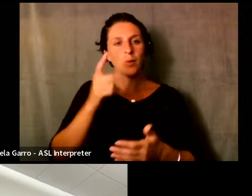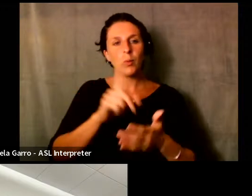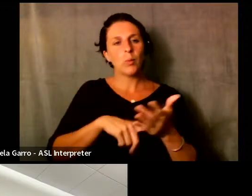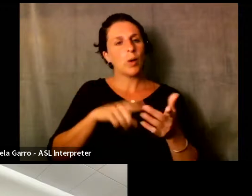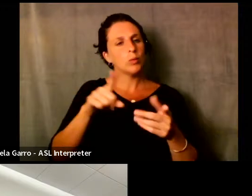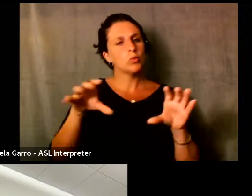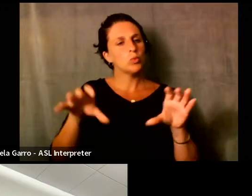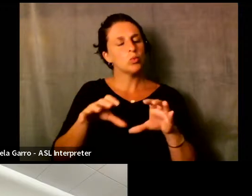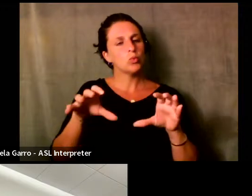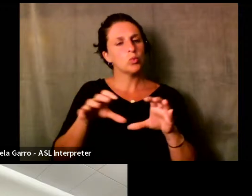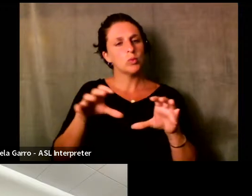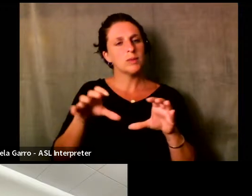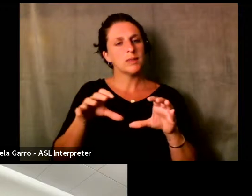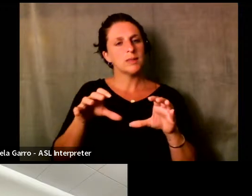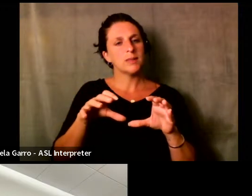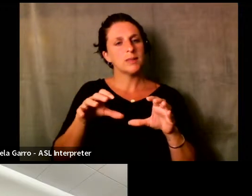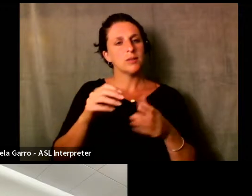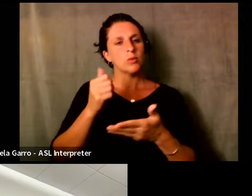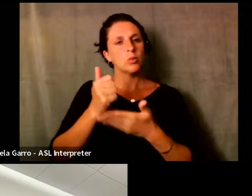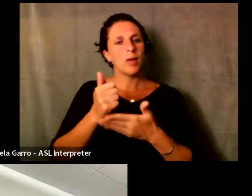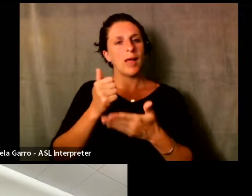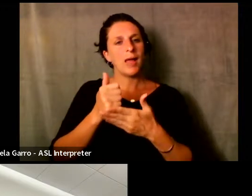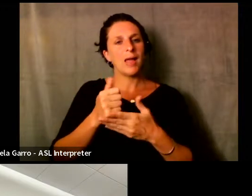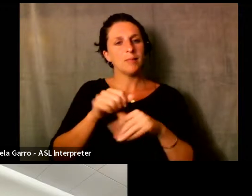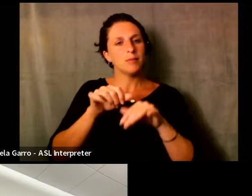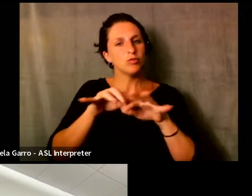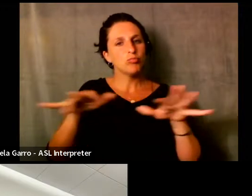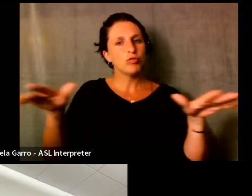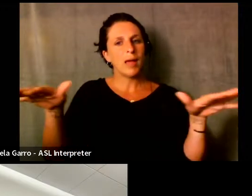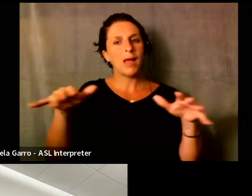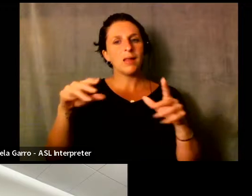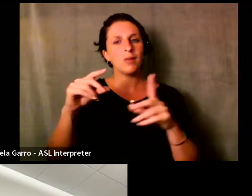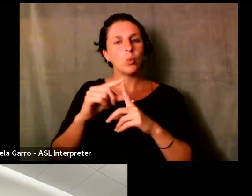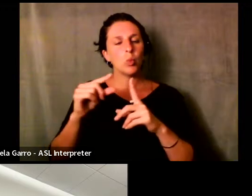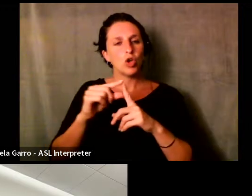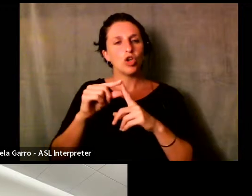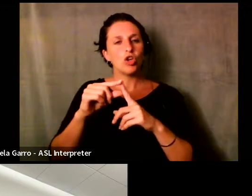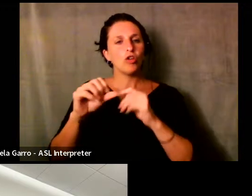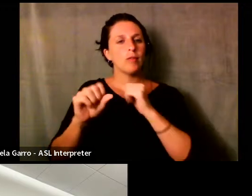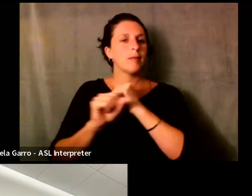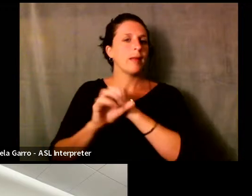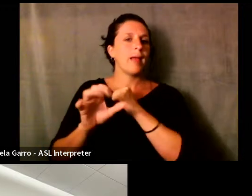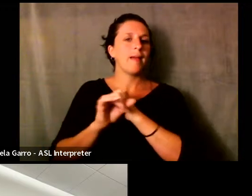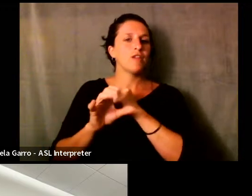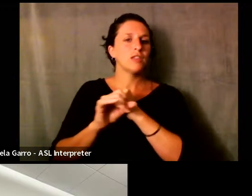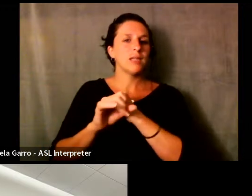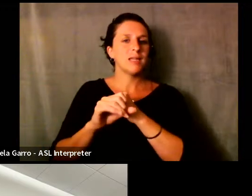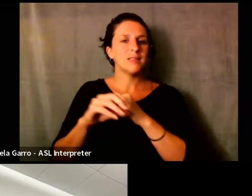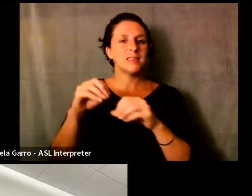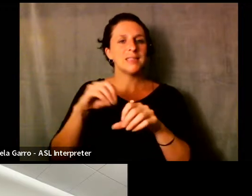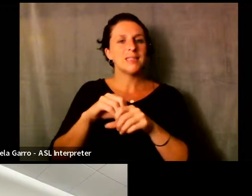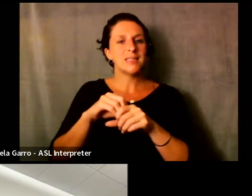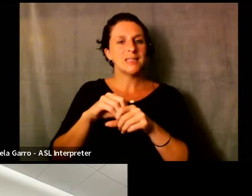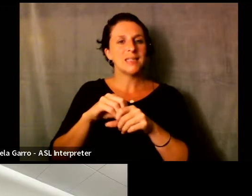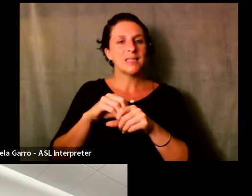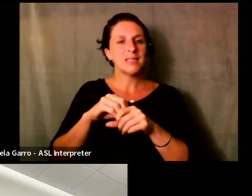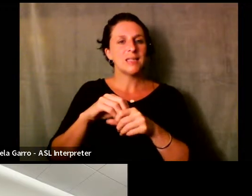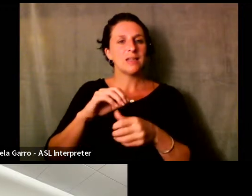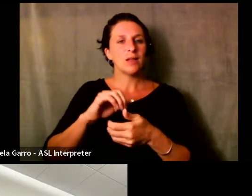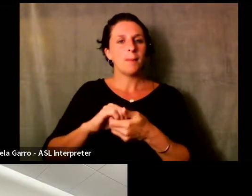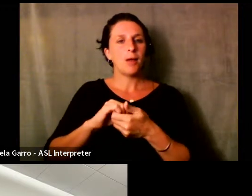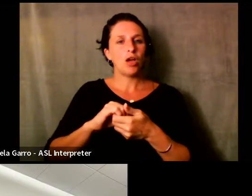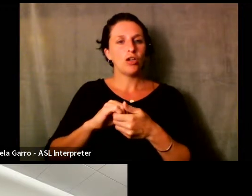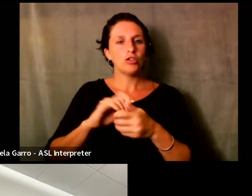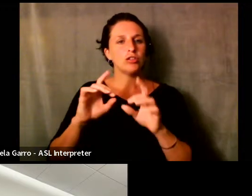to help get the word out and advertise in the partner districts what the